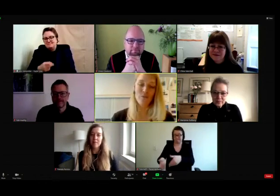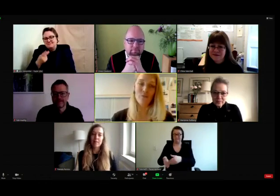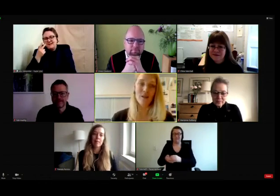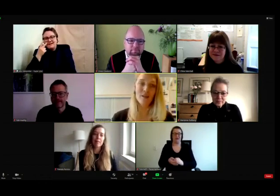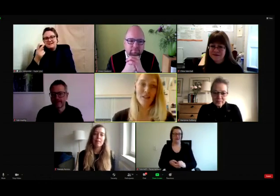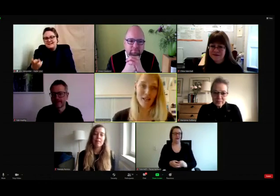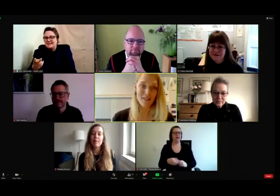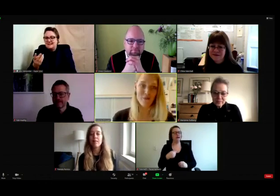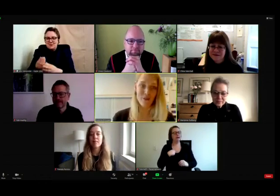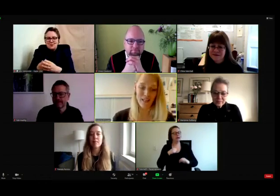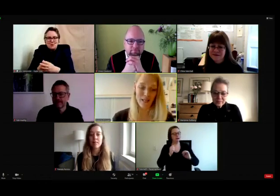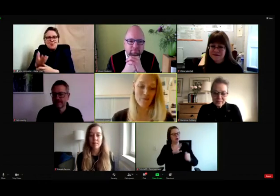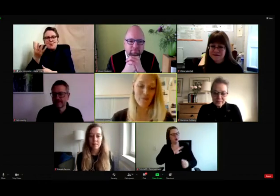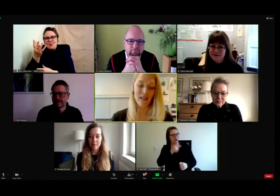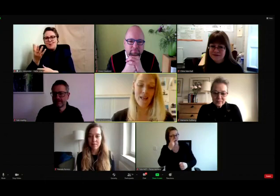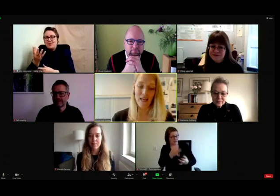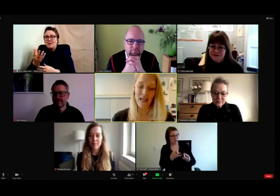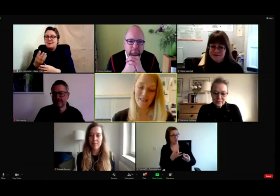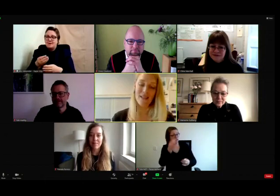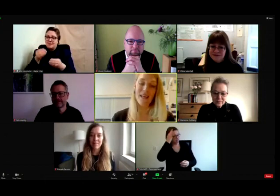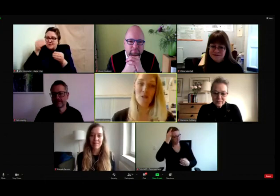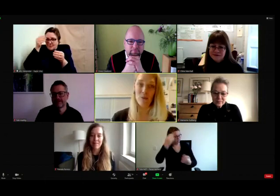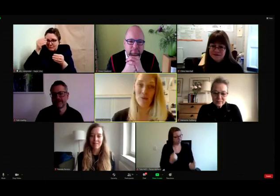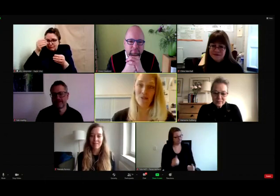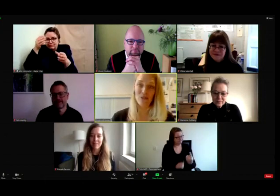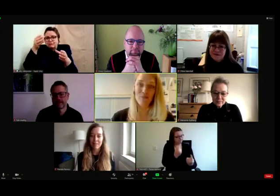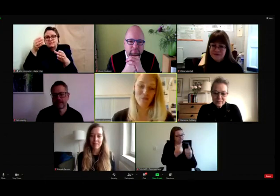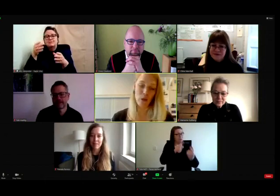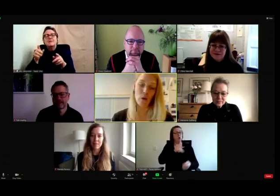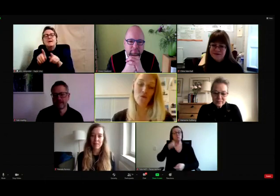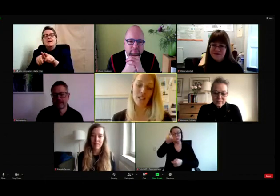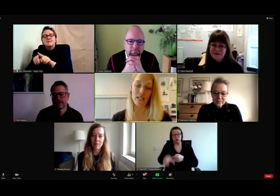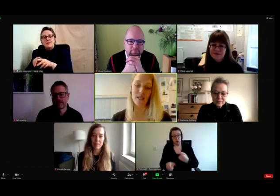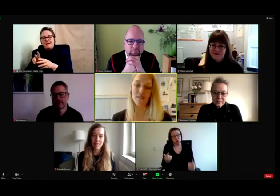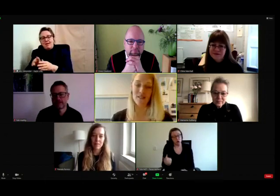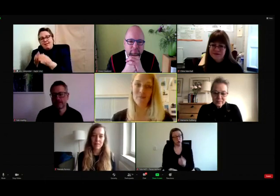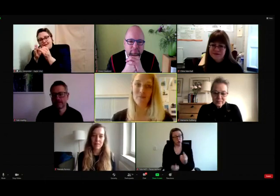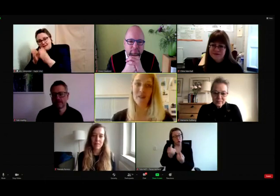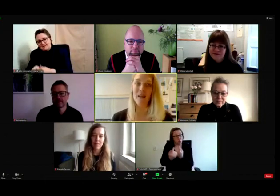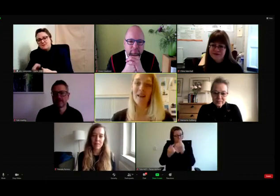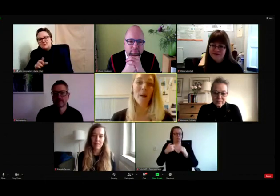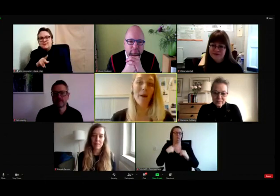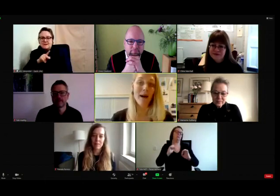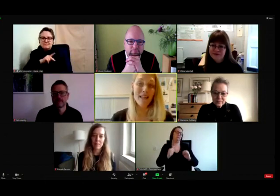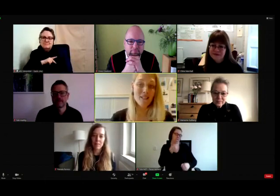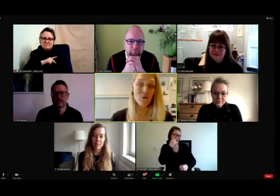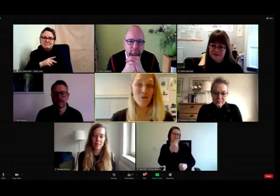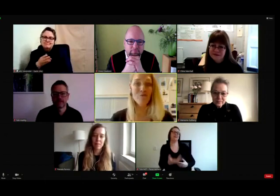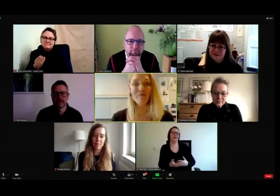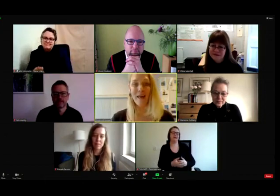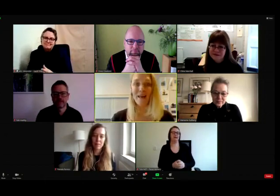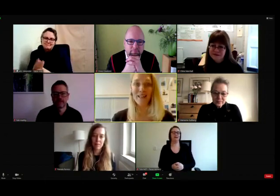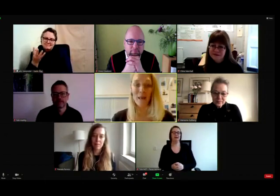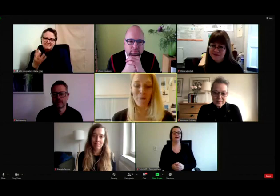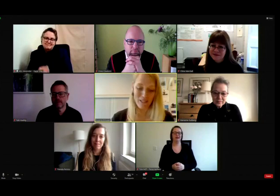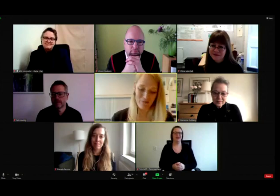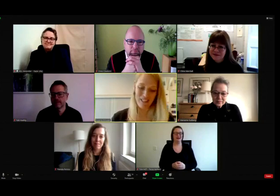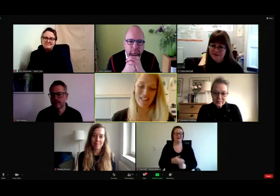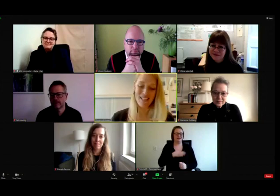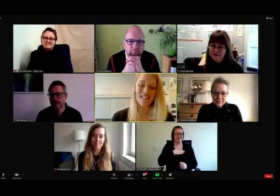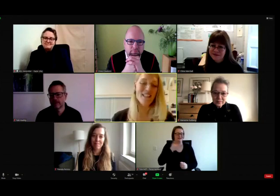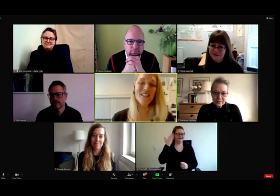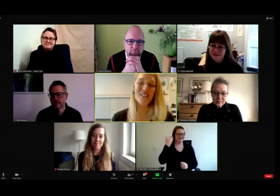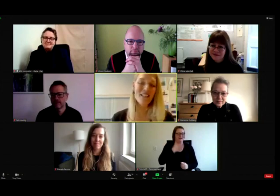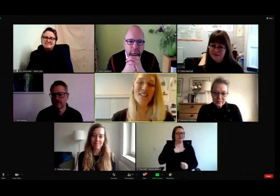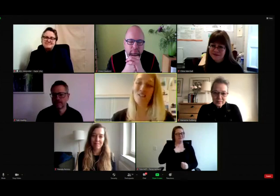have grown, scientifically, and as a person over the years. My little